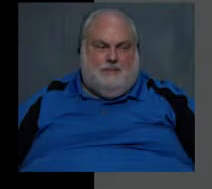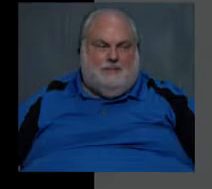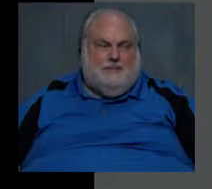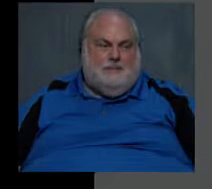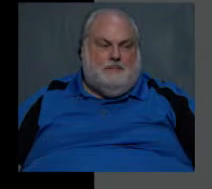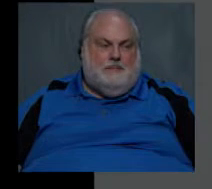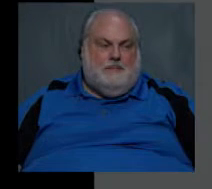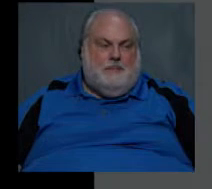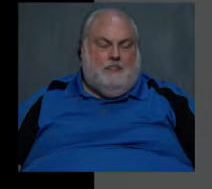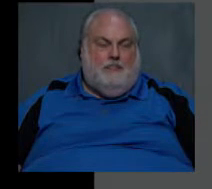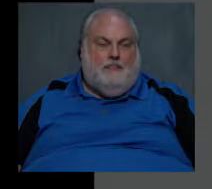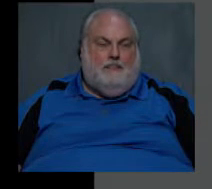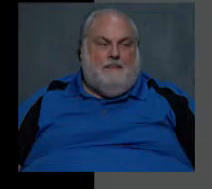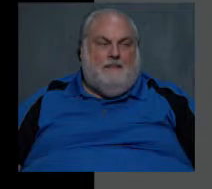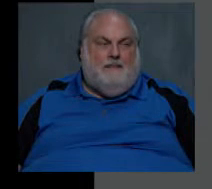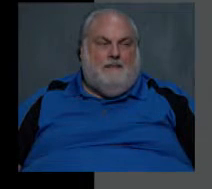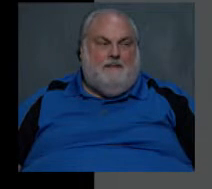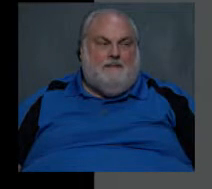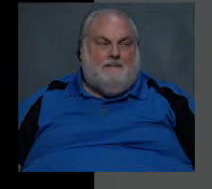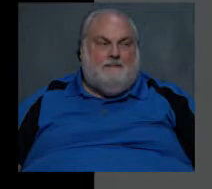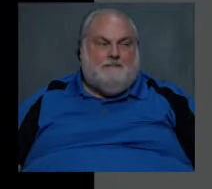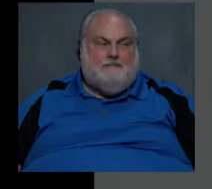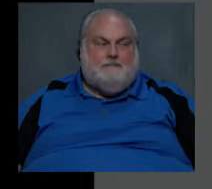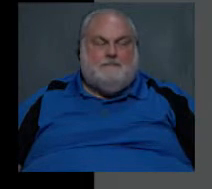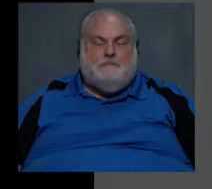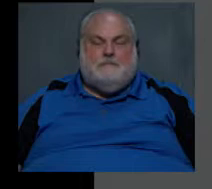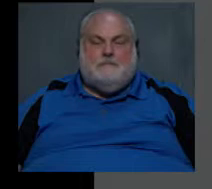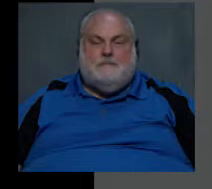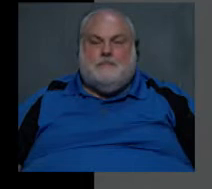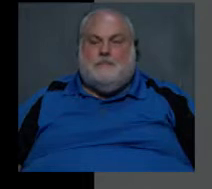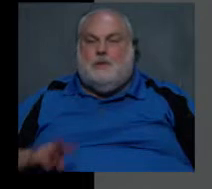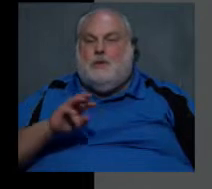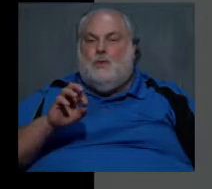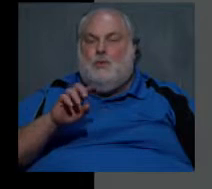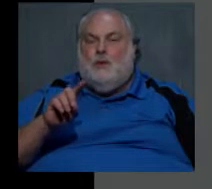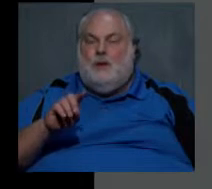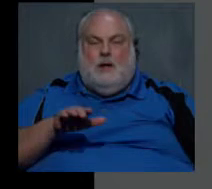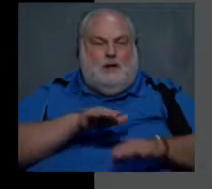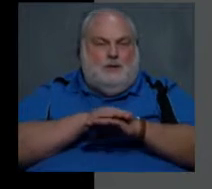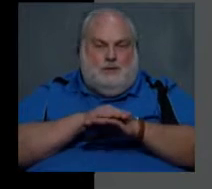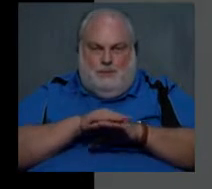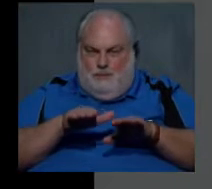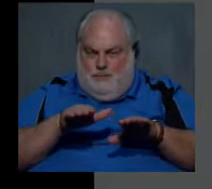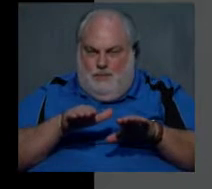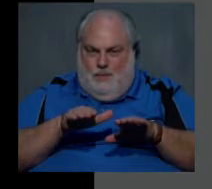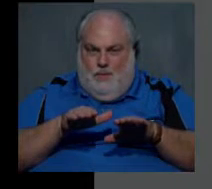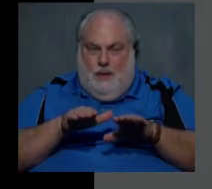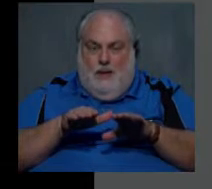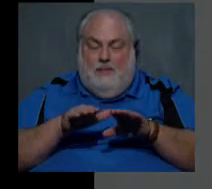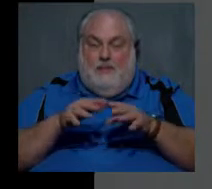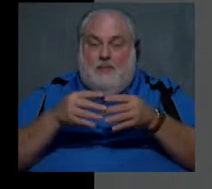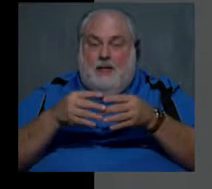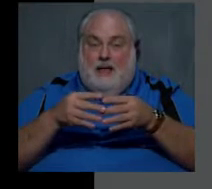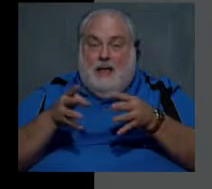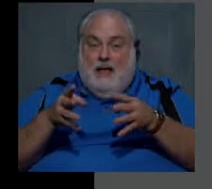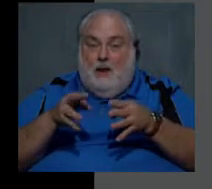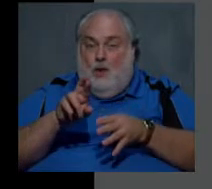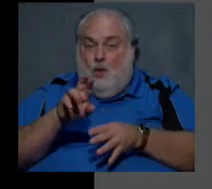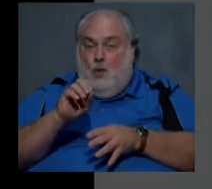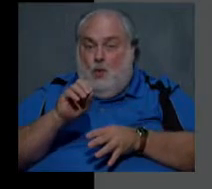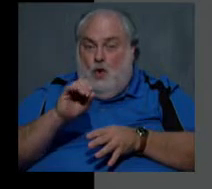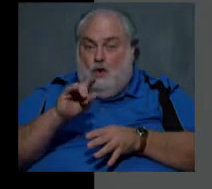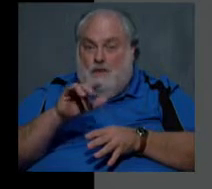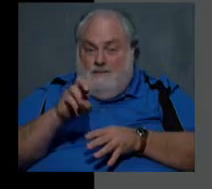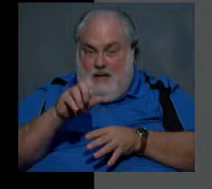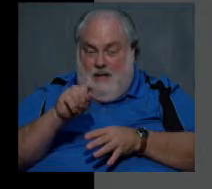thank you. Yeah. Mr. Wood, could you clarify that for us? No, we plan on creating or opening that gate up off of Roosevelt.